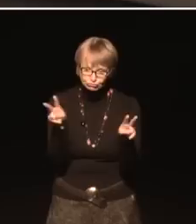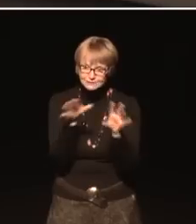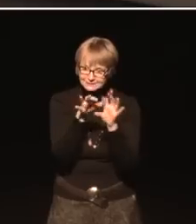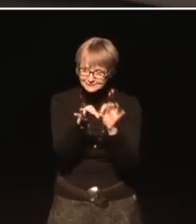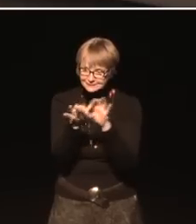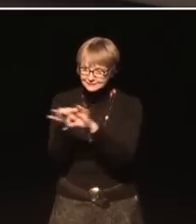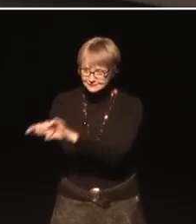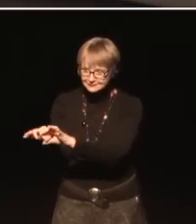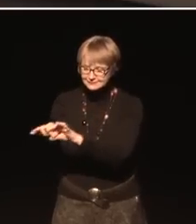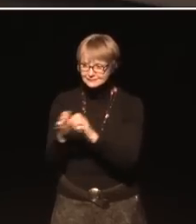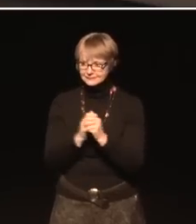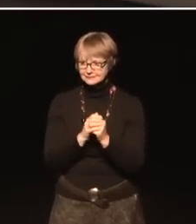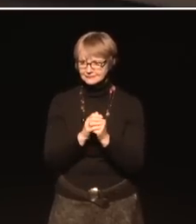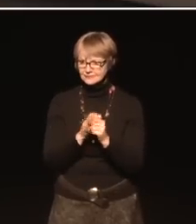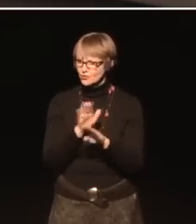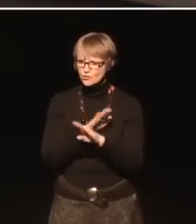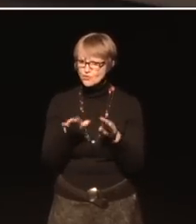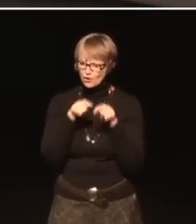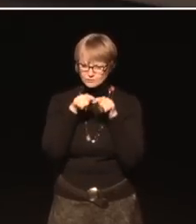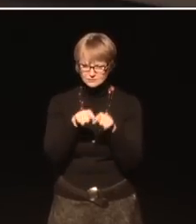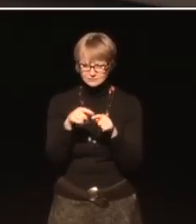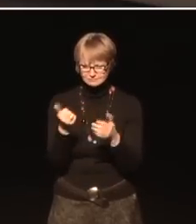than via kind of the usual